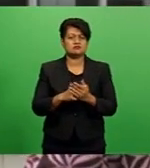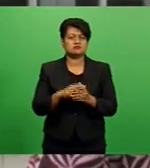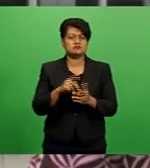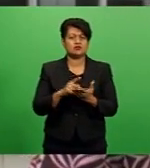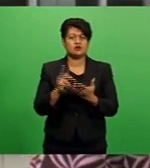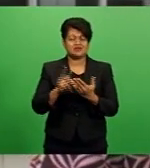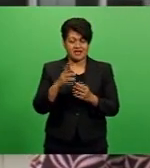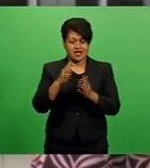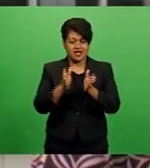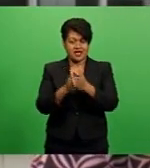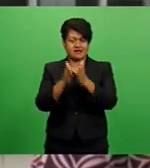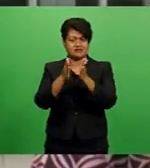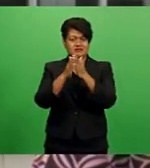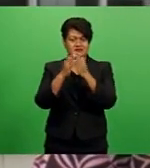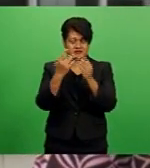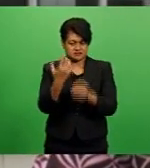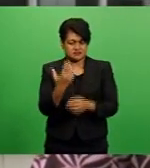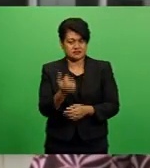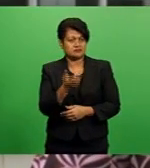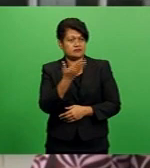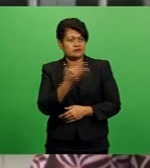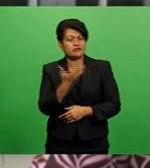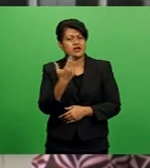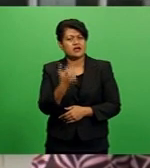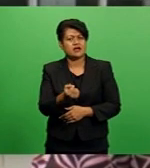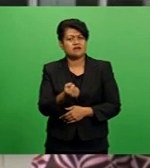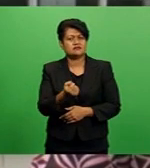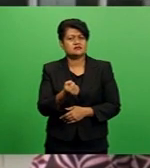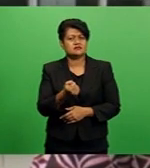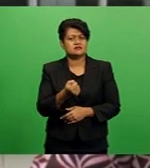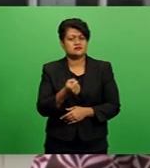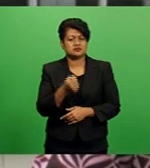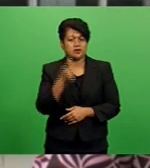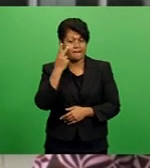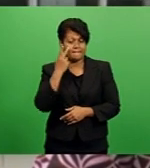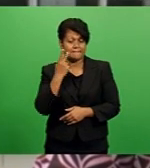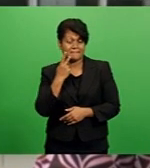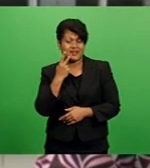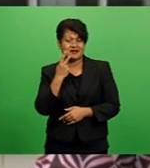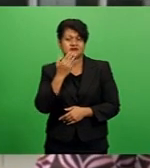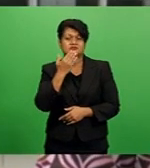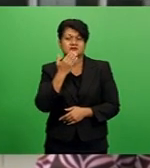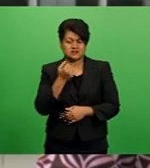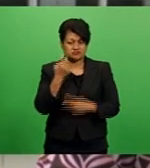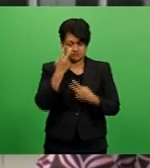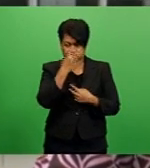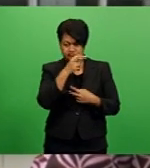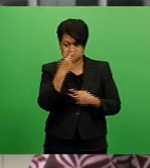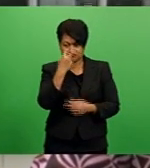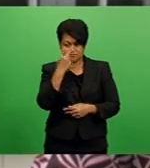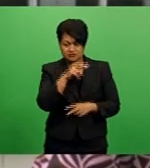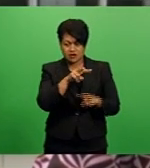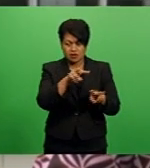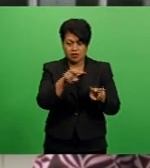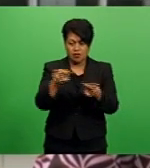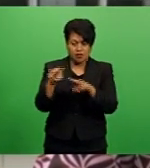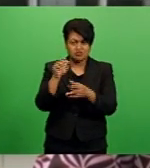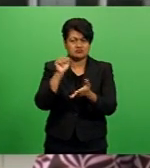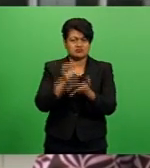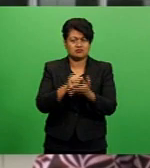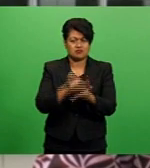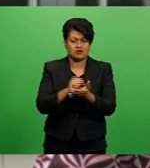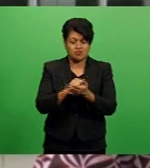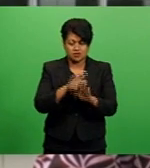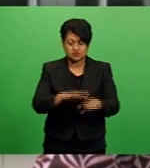emphasizing on the importance of parental engagement, the need for parents to closely monitor the well-being of their children, ensuring they